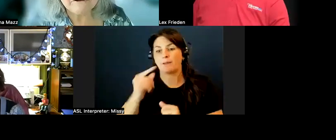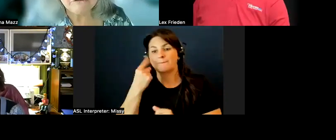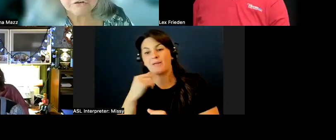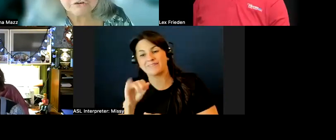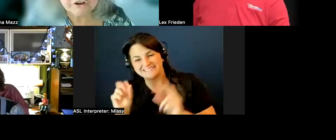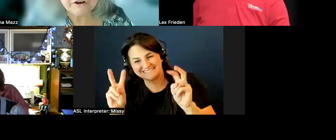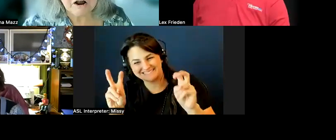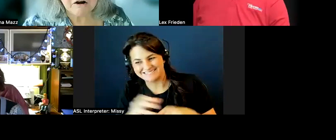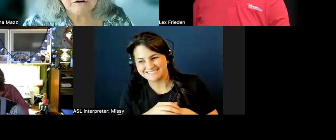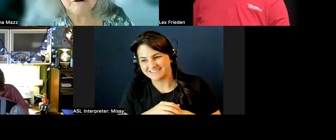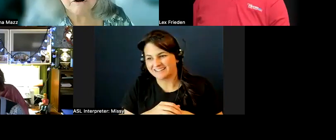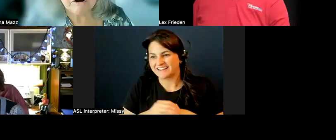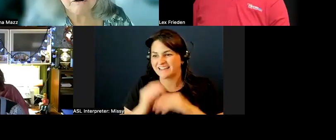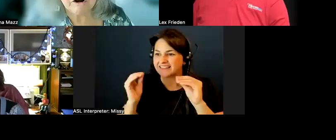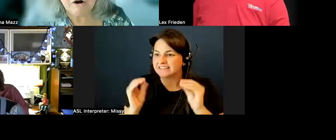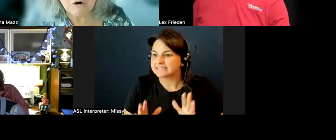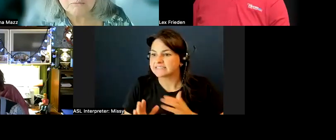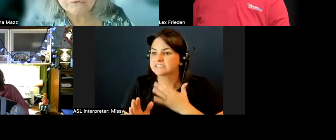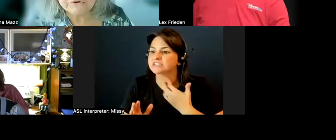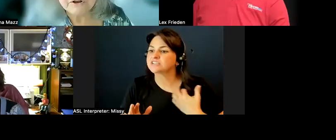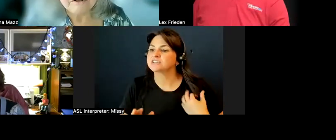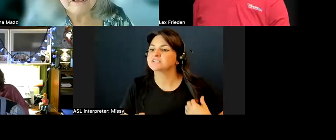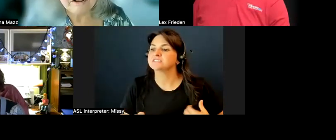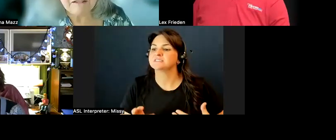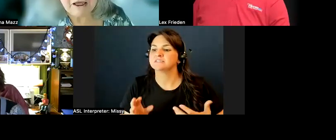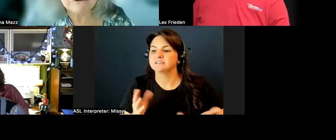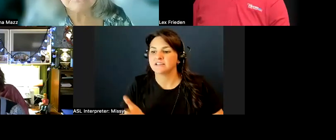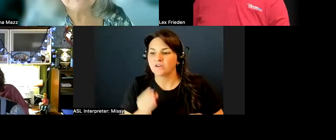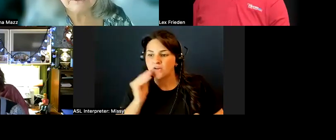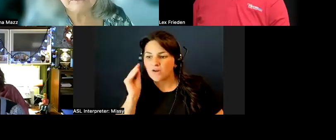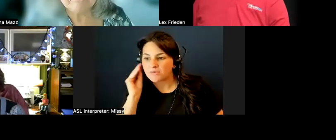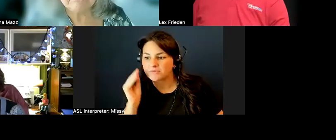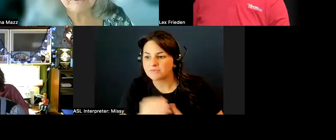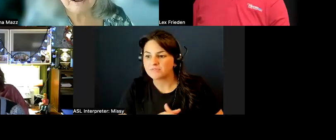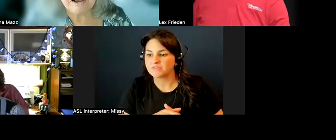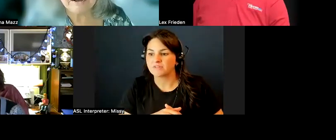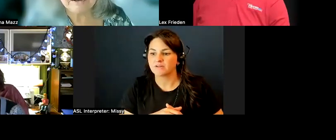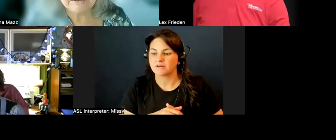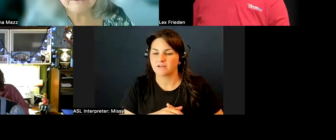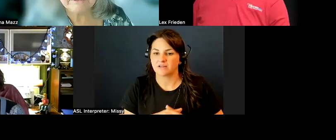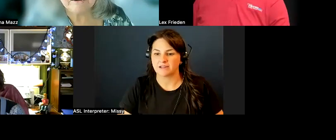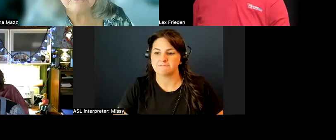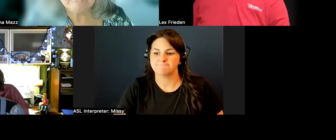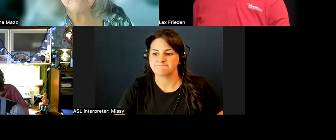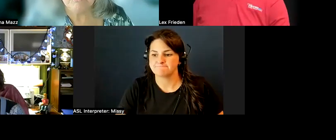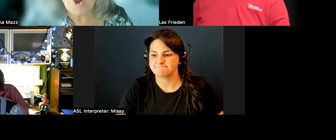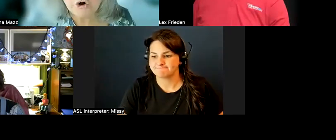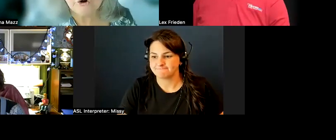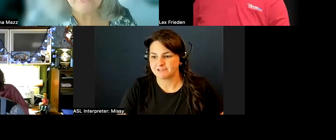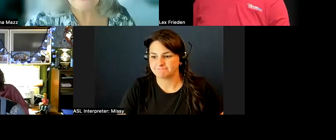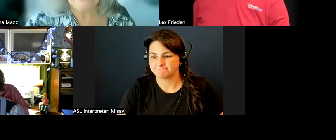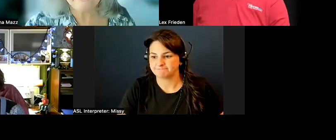market features in our homes that allow us to live